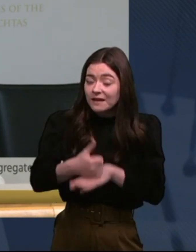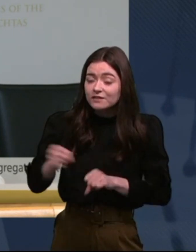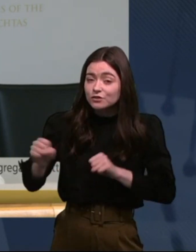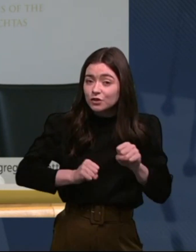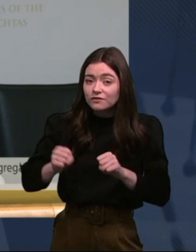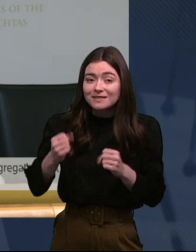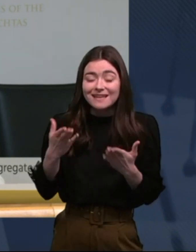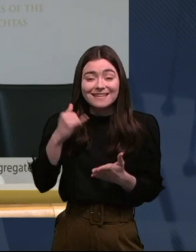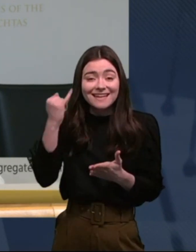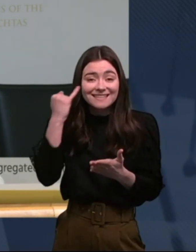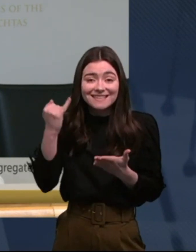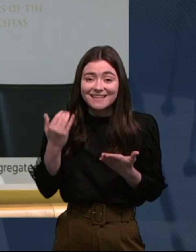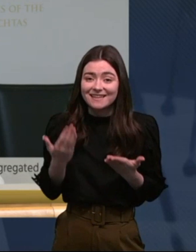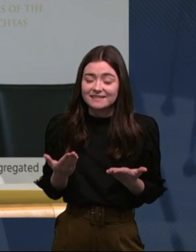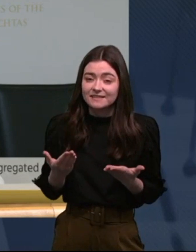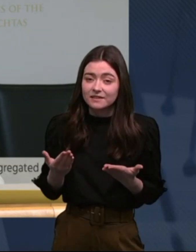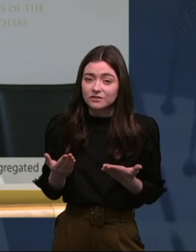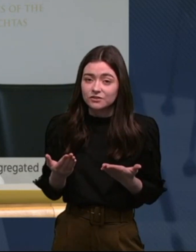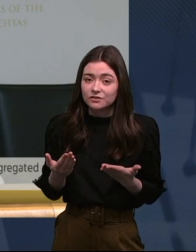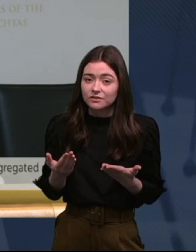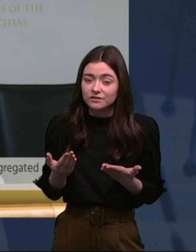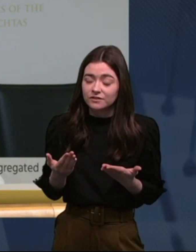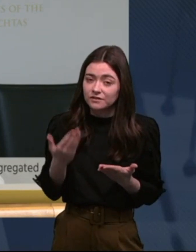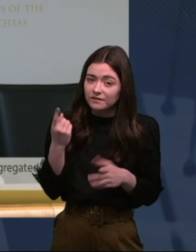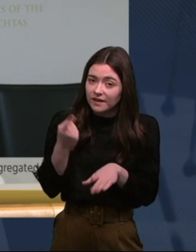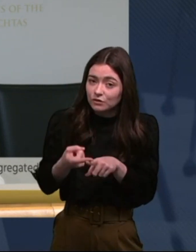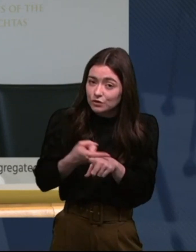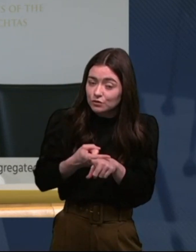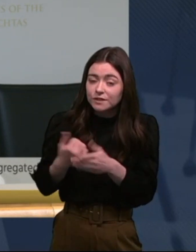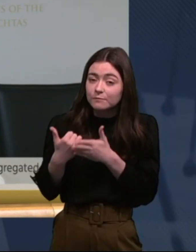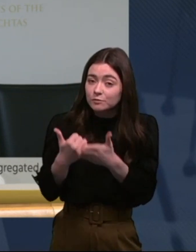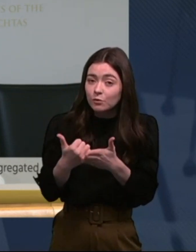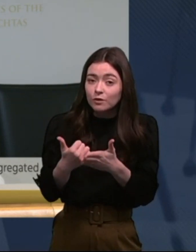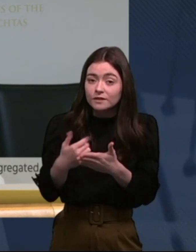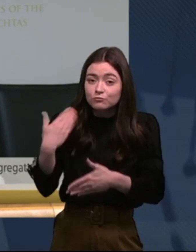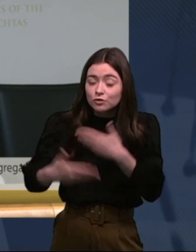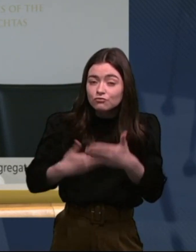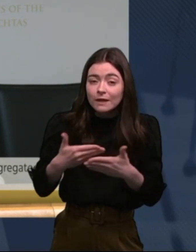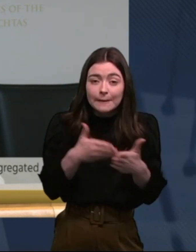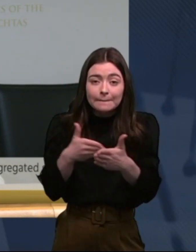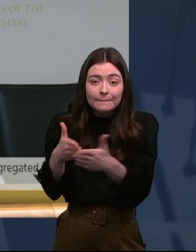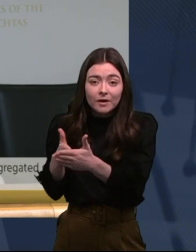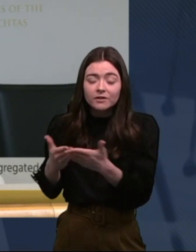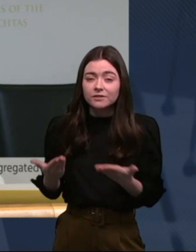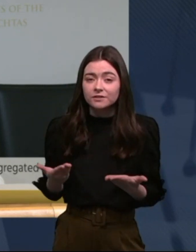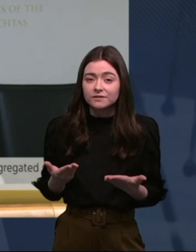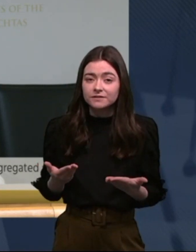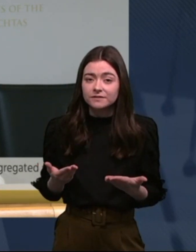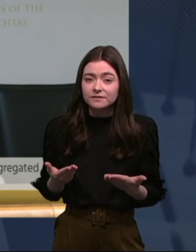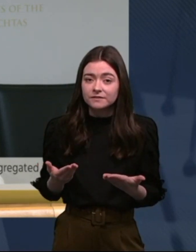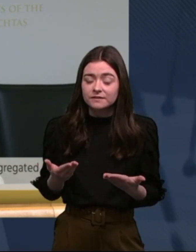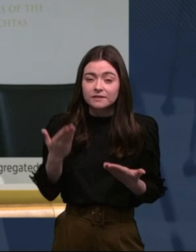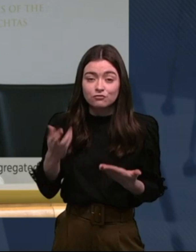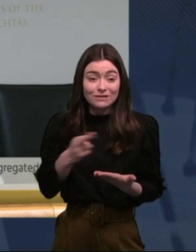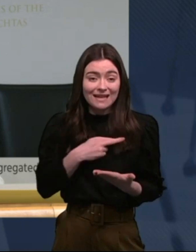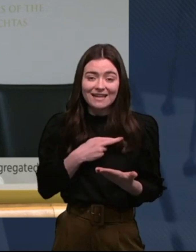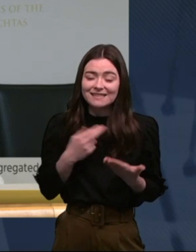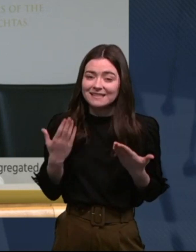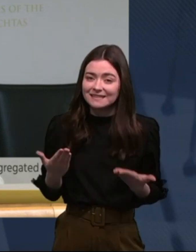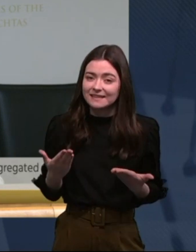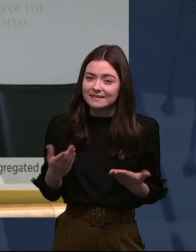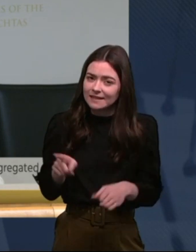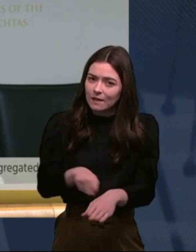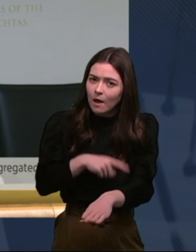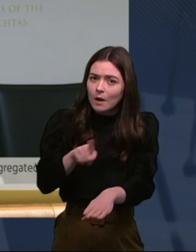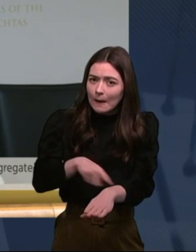the idea is that you're there as a short-term support to see people be able to progress the barriers and overcome them. The reality is that's taking longer